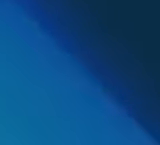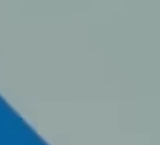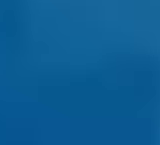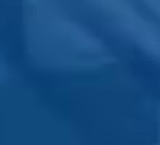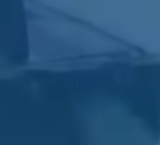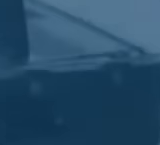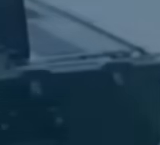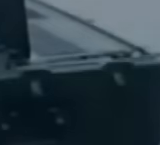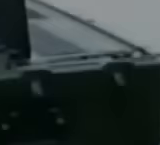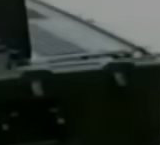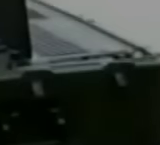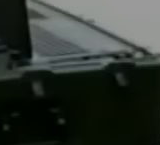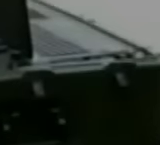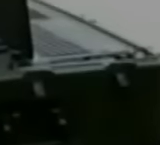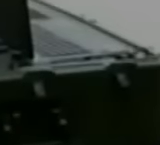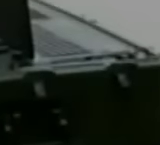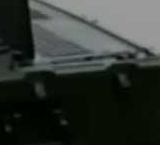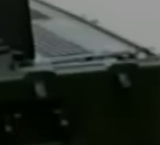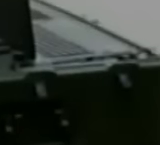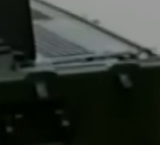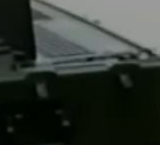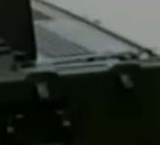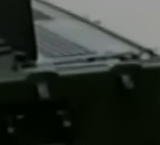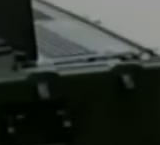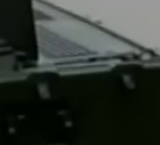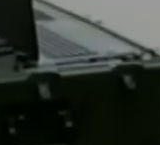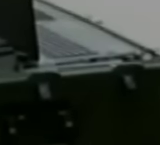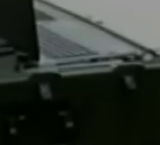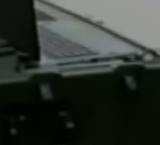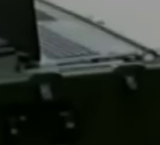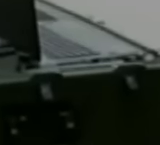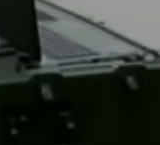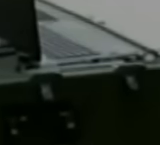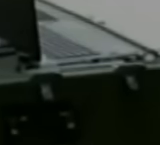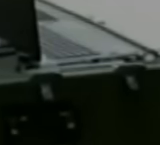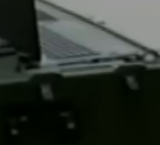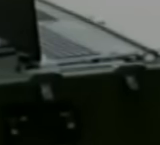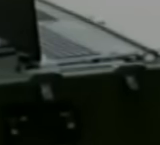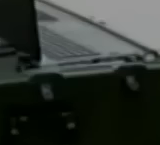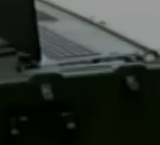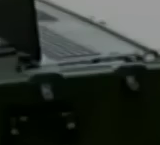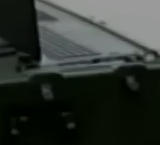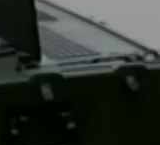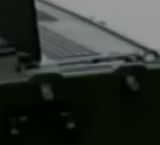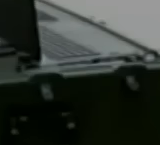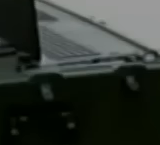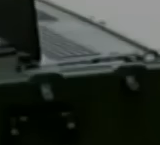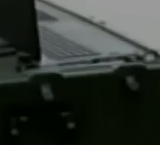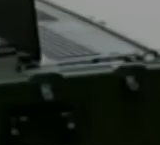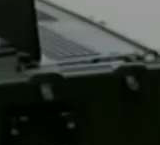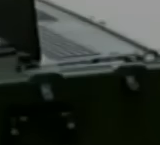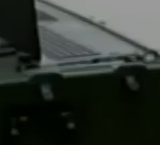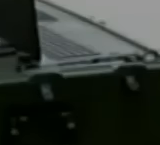indeed the one who was supposed to vote. Right. And that brings in the second equipment, mm-hmm. the EVID, which really is the bone